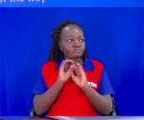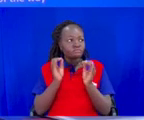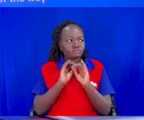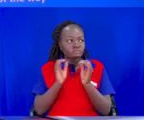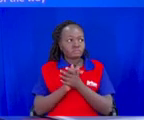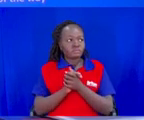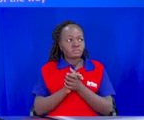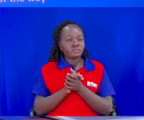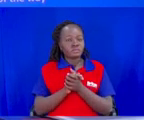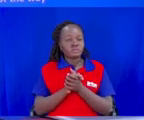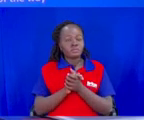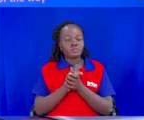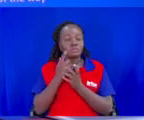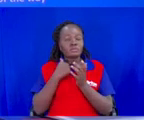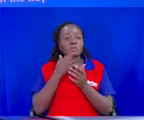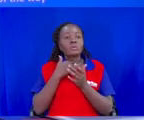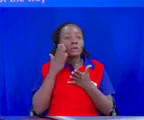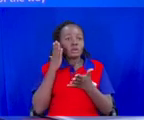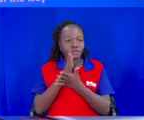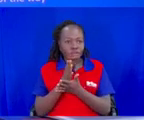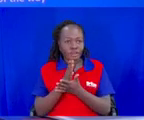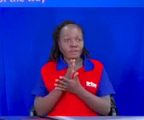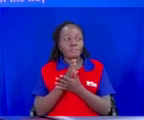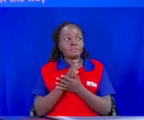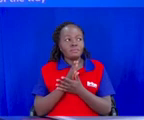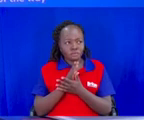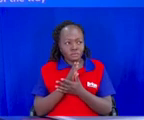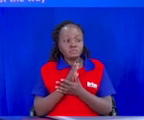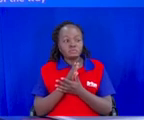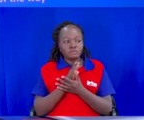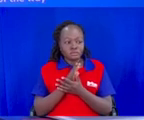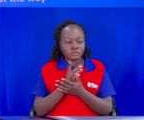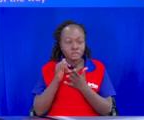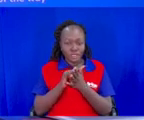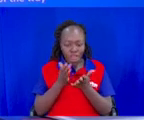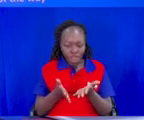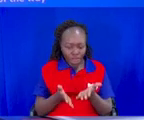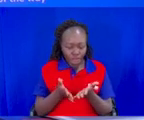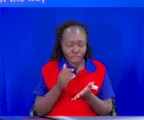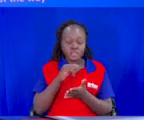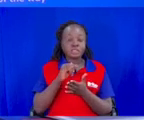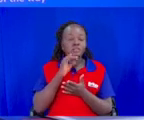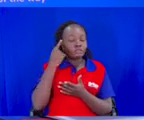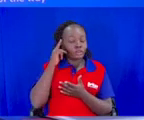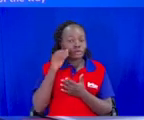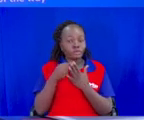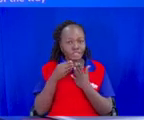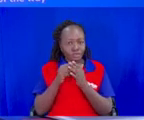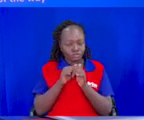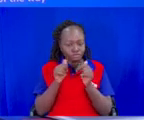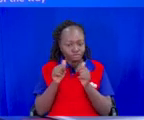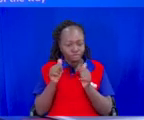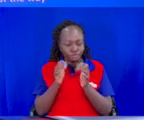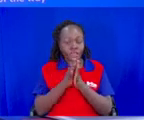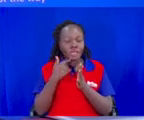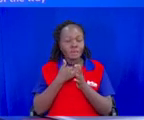unabated. So I want to confirm our commitment as Britam to your financial well-being as a unit holder, and we